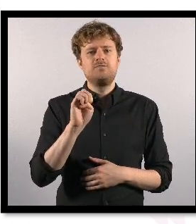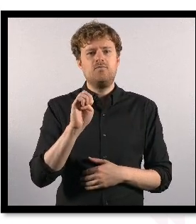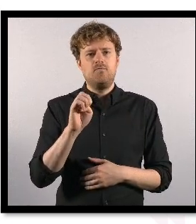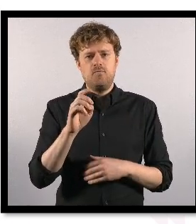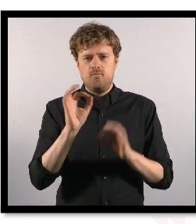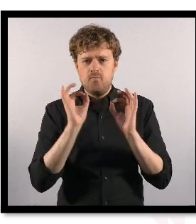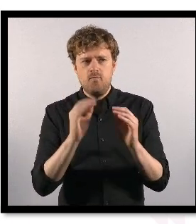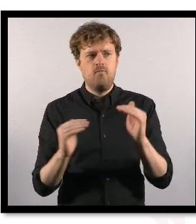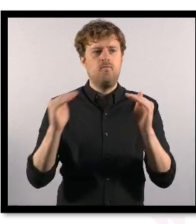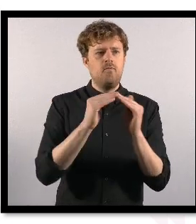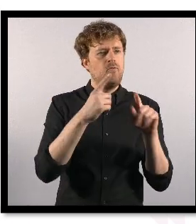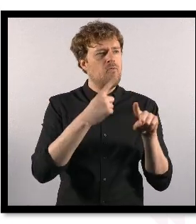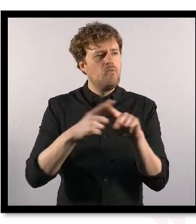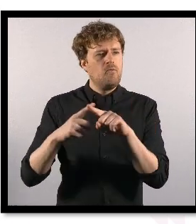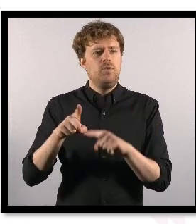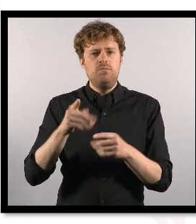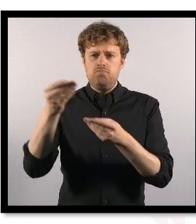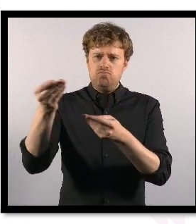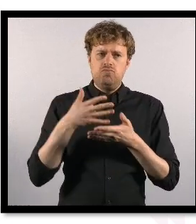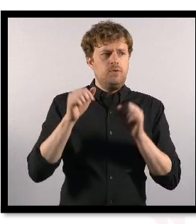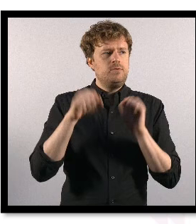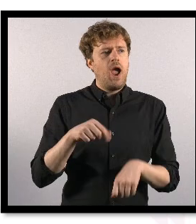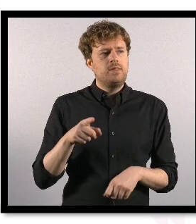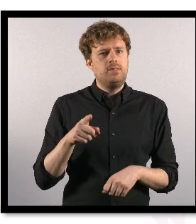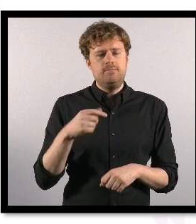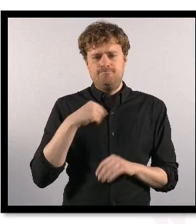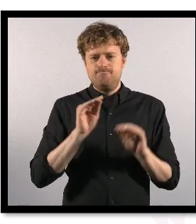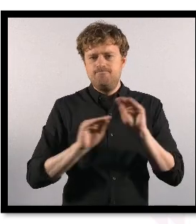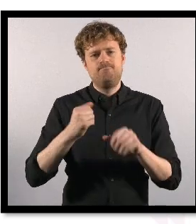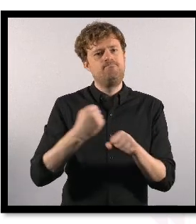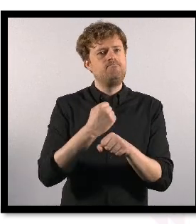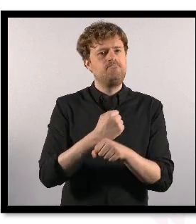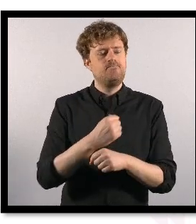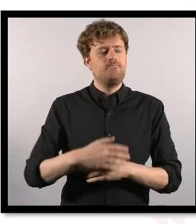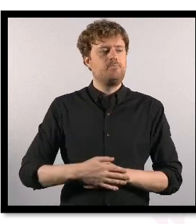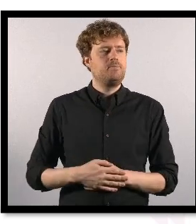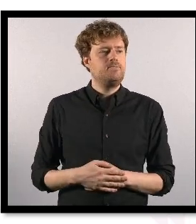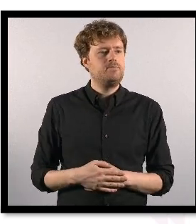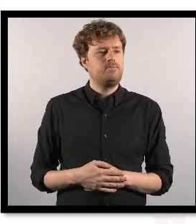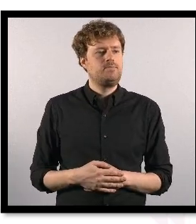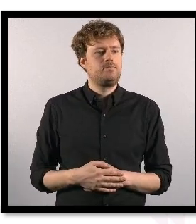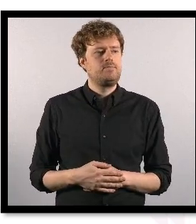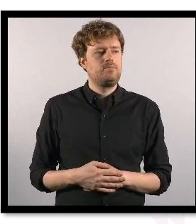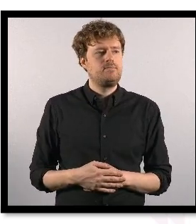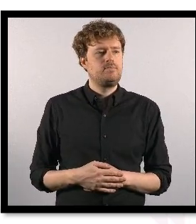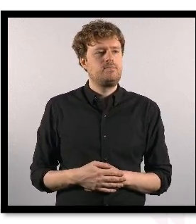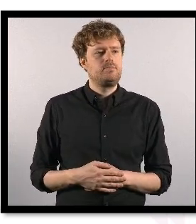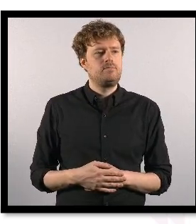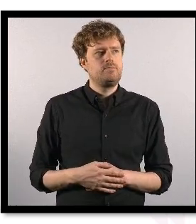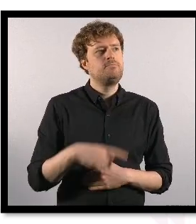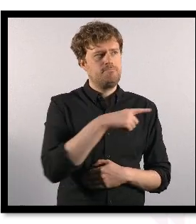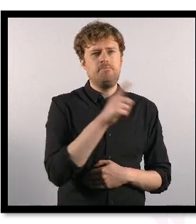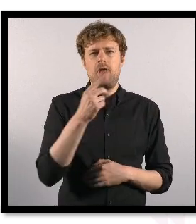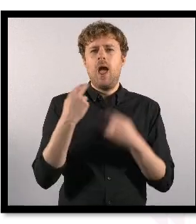about why you're donating a project in the first place. If you think that just putting a project into the CNCF is